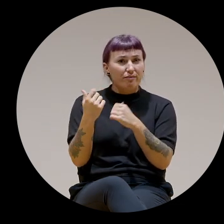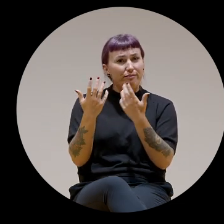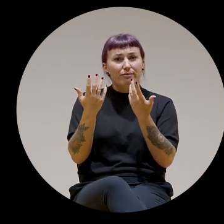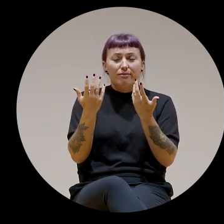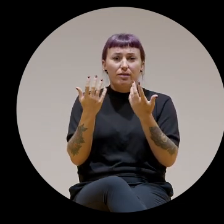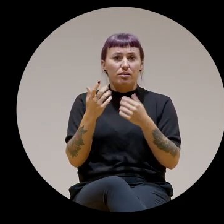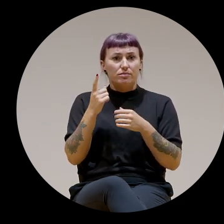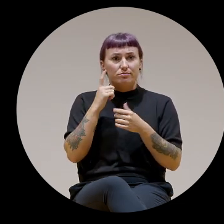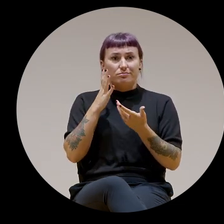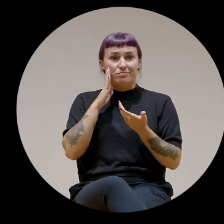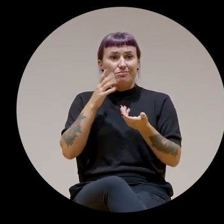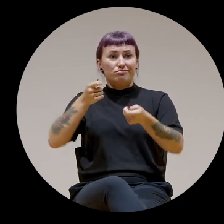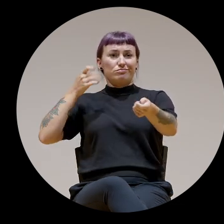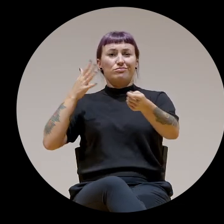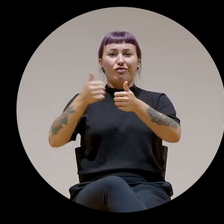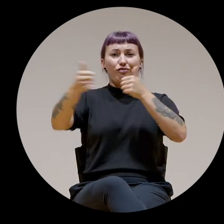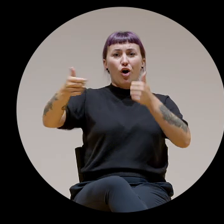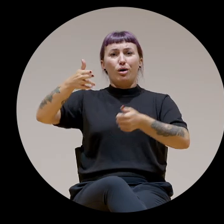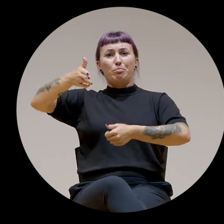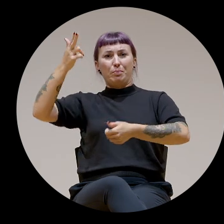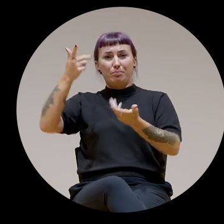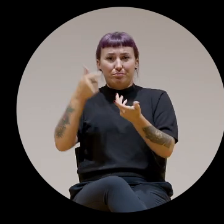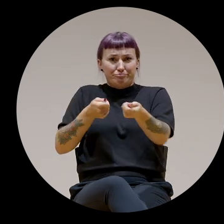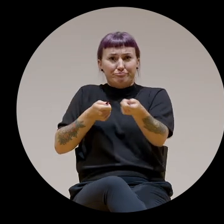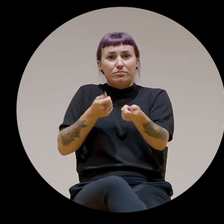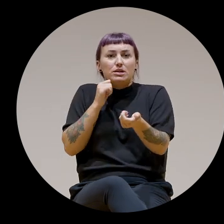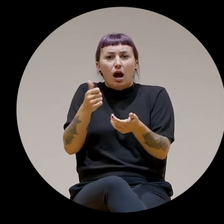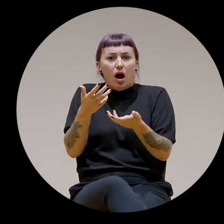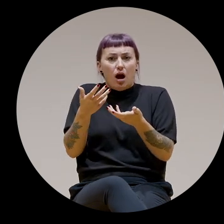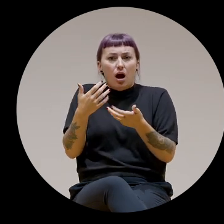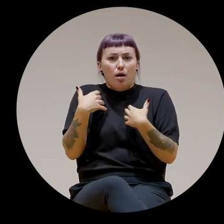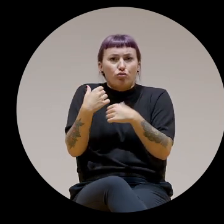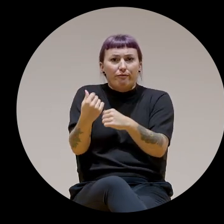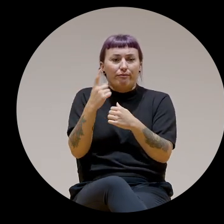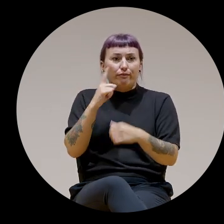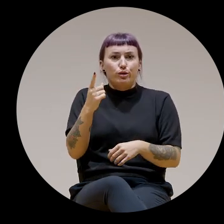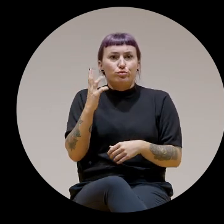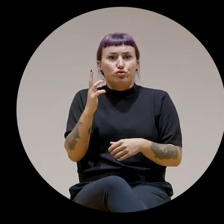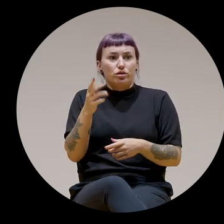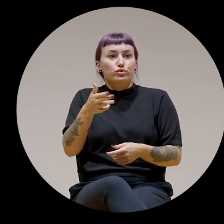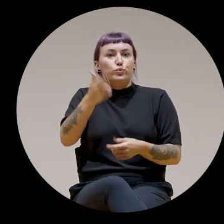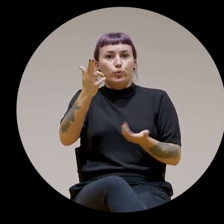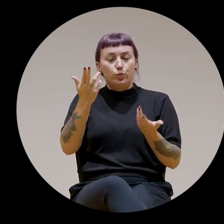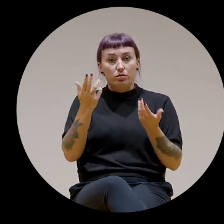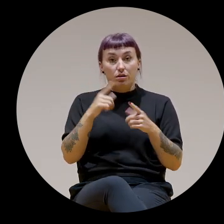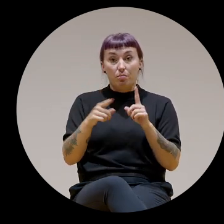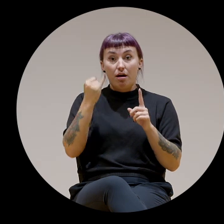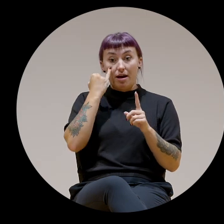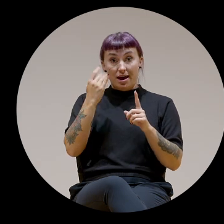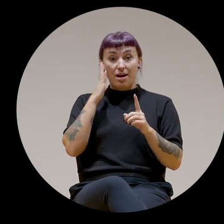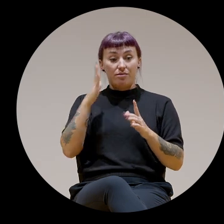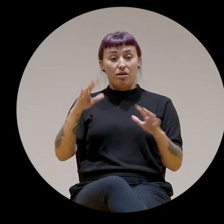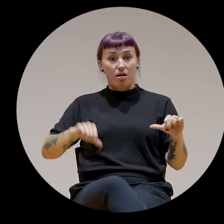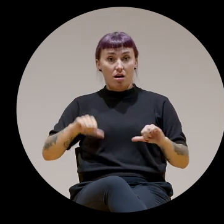because they would shoot at you from far away. It doesn't take any particular bravery. You just shoot. But if they could go,